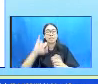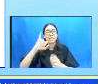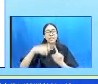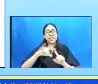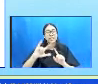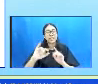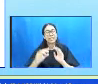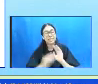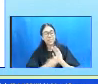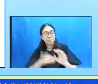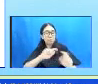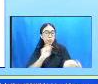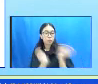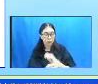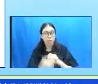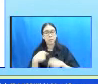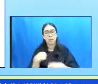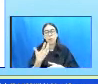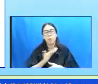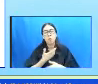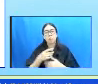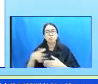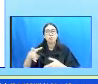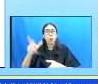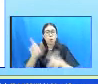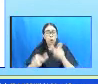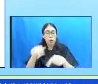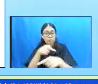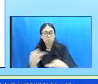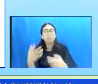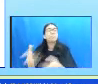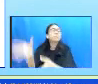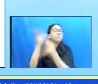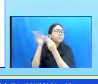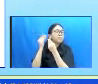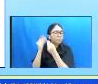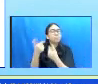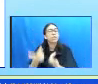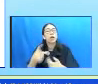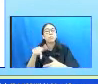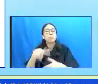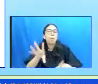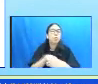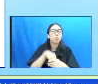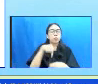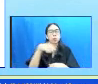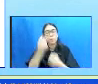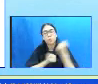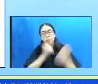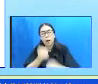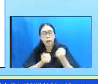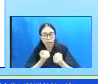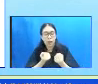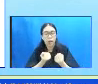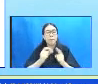need to be part of that conversation. After all, it's often their ways of living that are at stake the most, varying